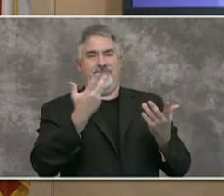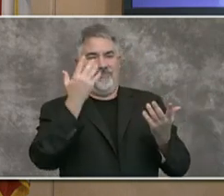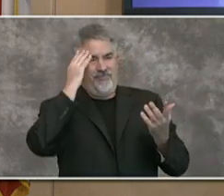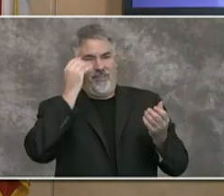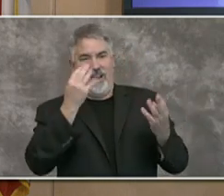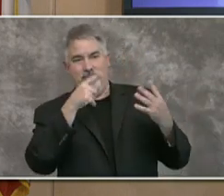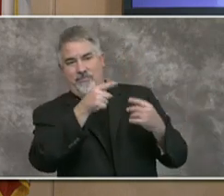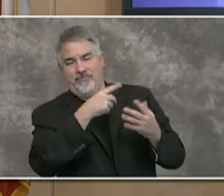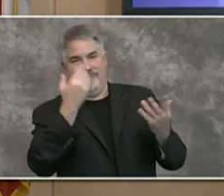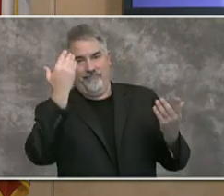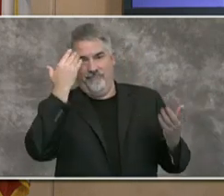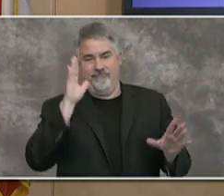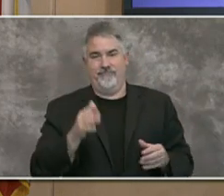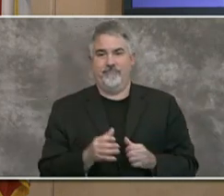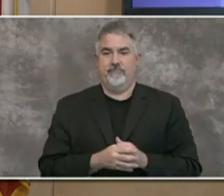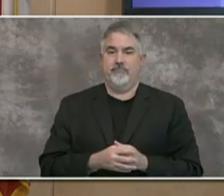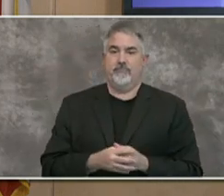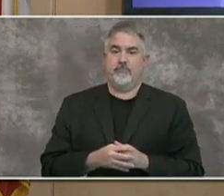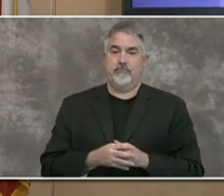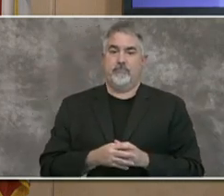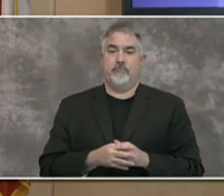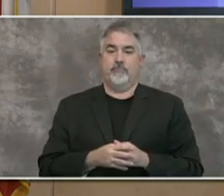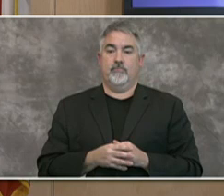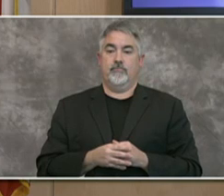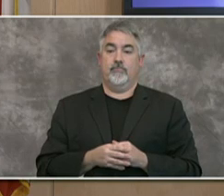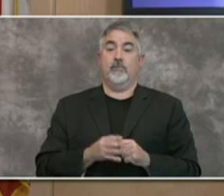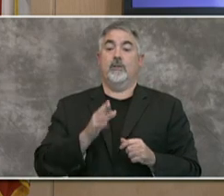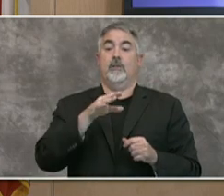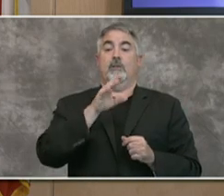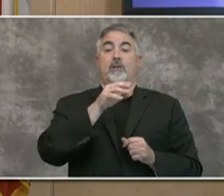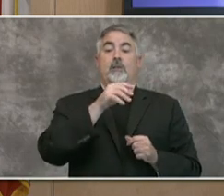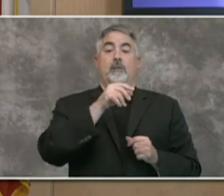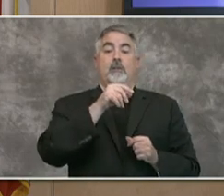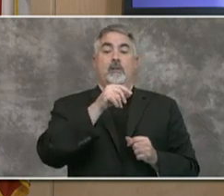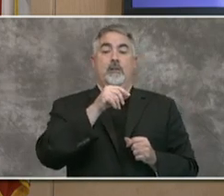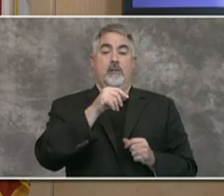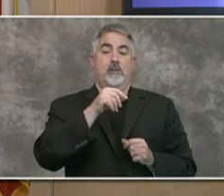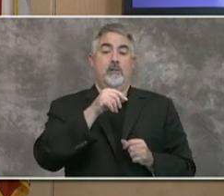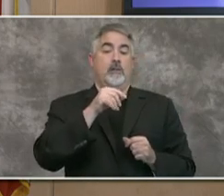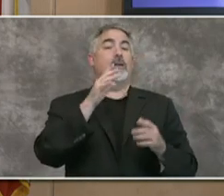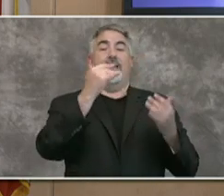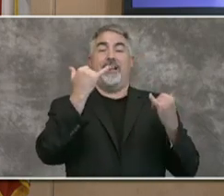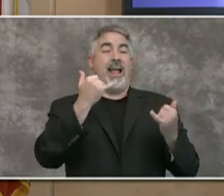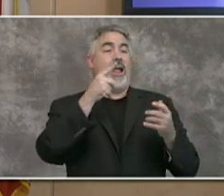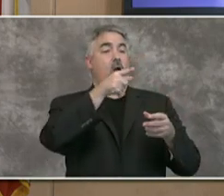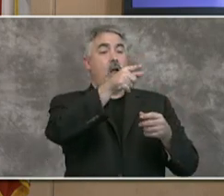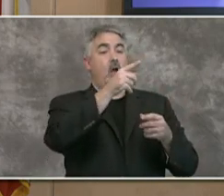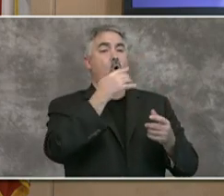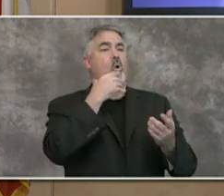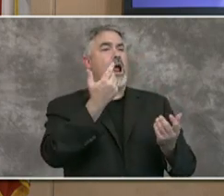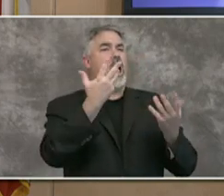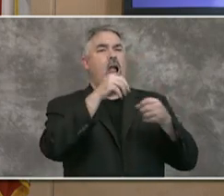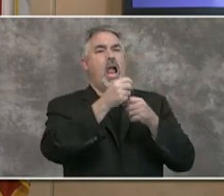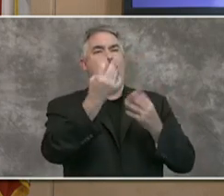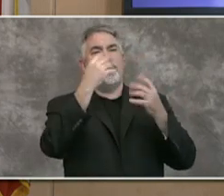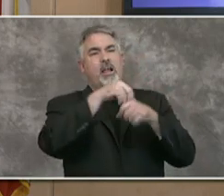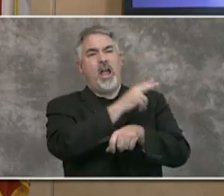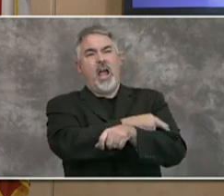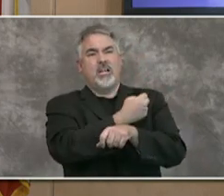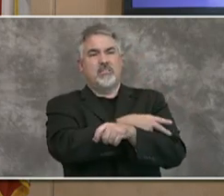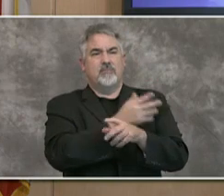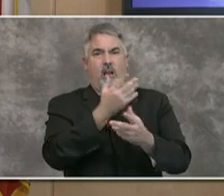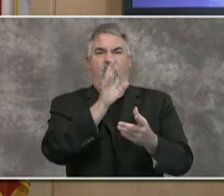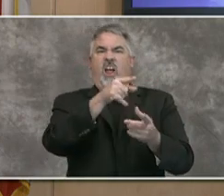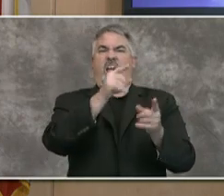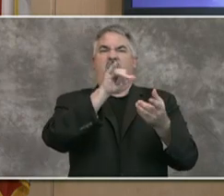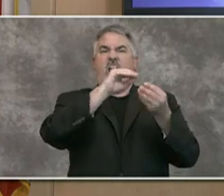of the public, including yourself, are interested in this, and we will eventually be able to report that as a number, but that's not the highest priority at this time. All right.